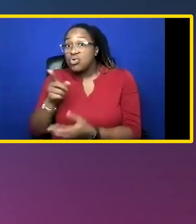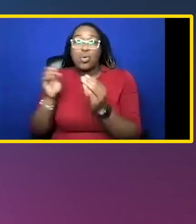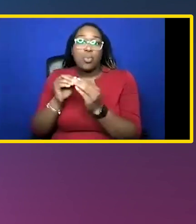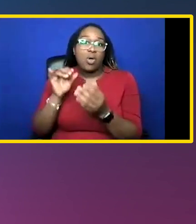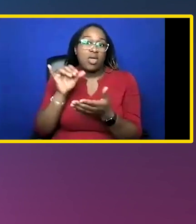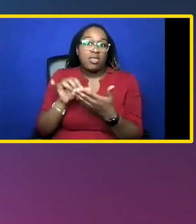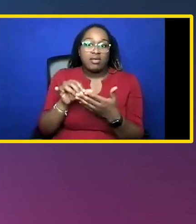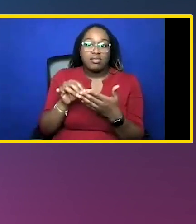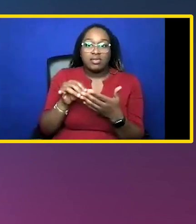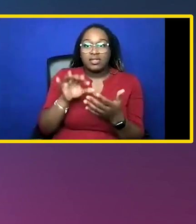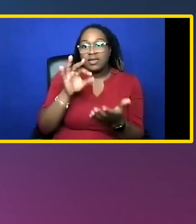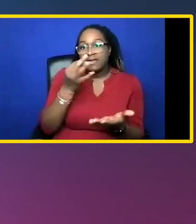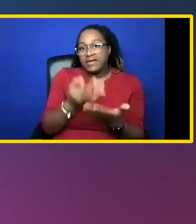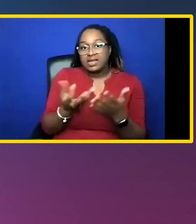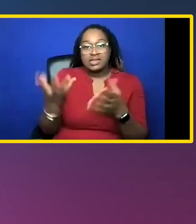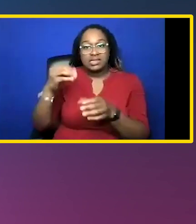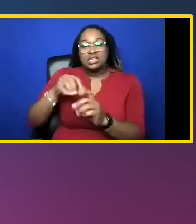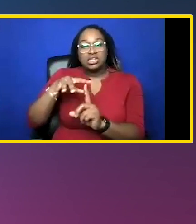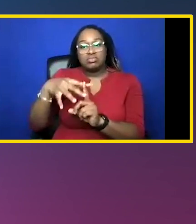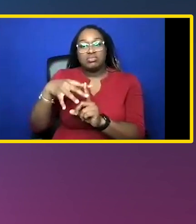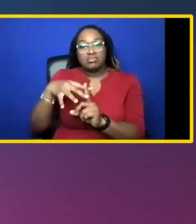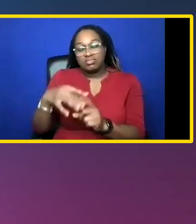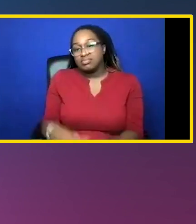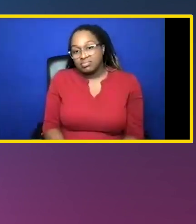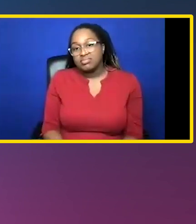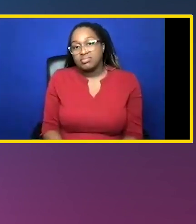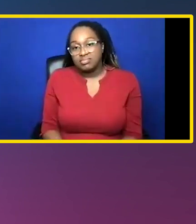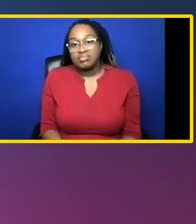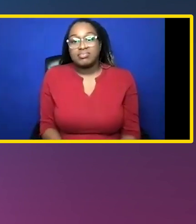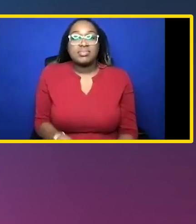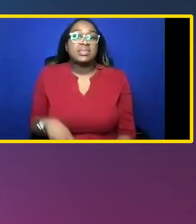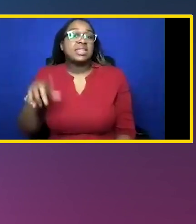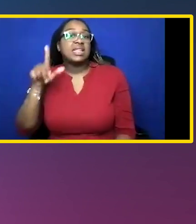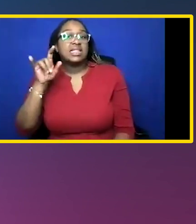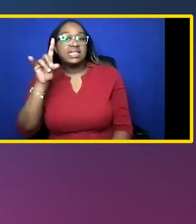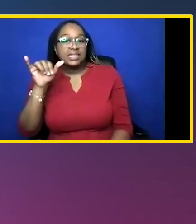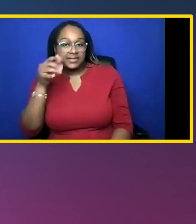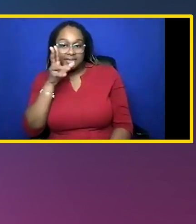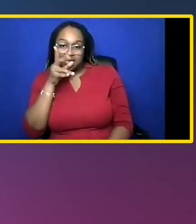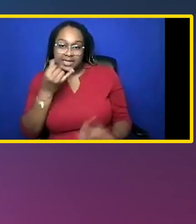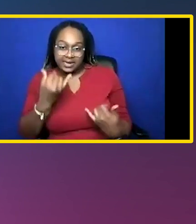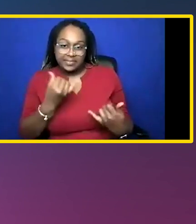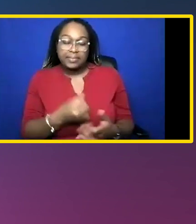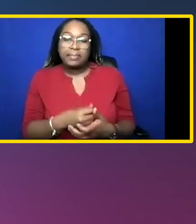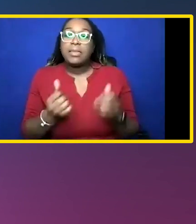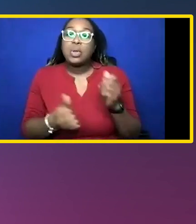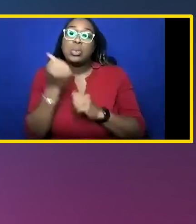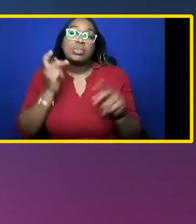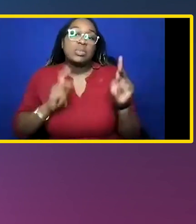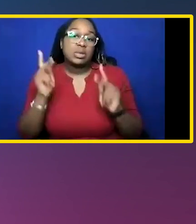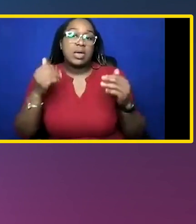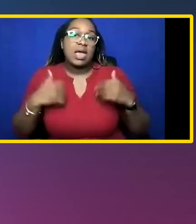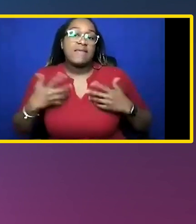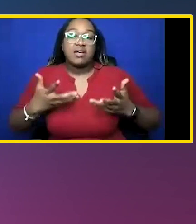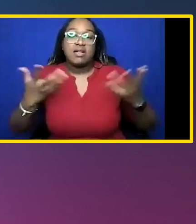because it puts it in context. Yeah. This is Lindsey. So how, a lot of people just had a bunch